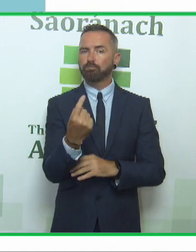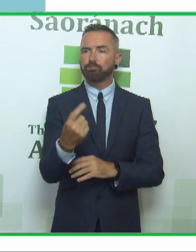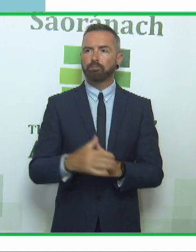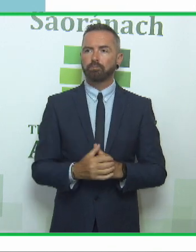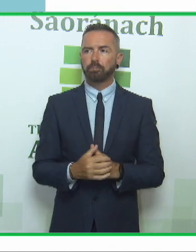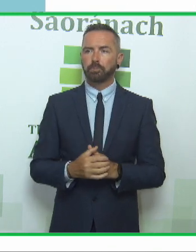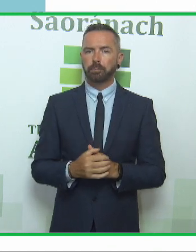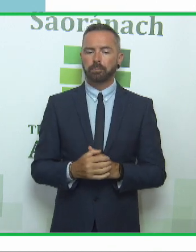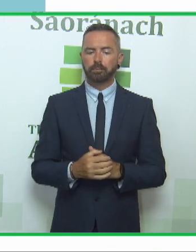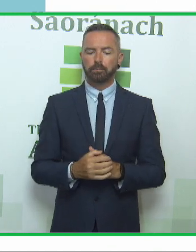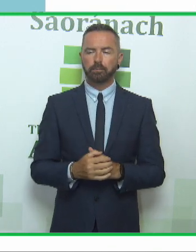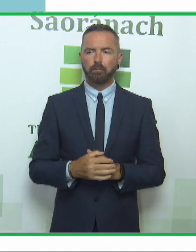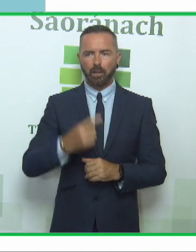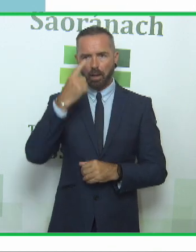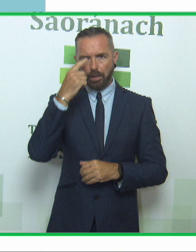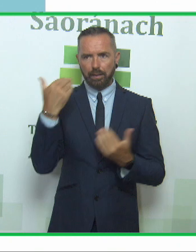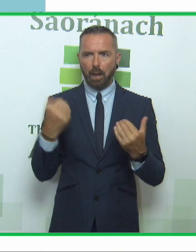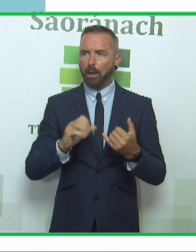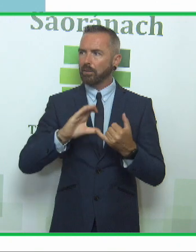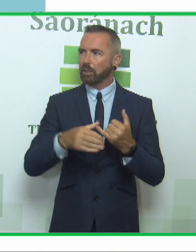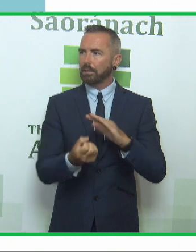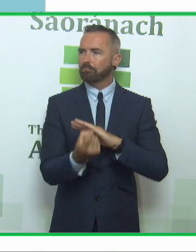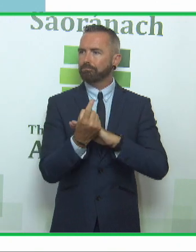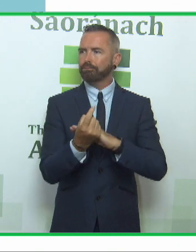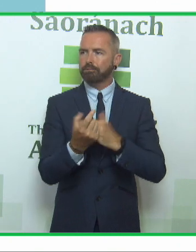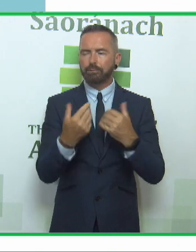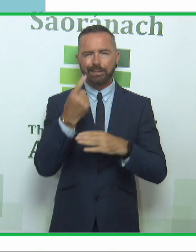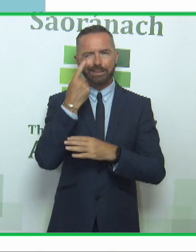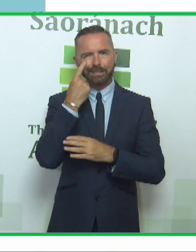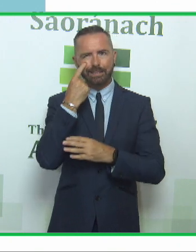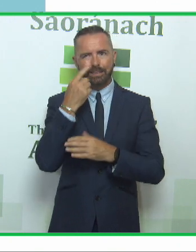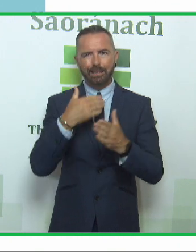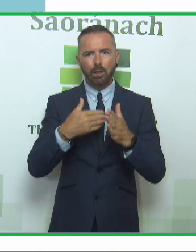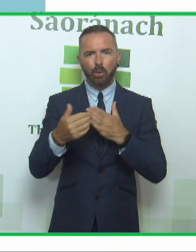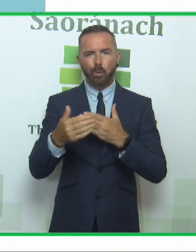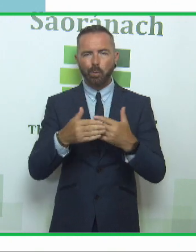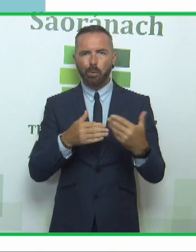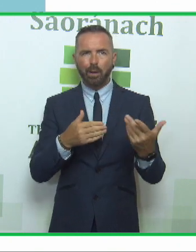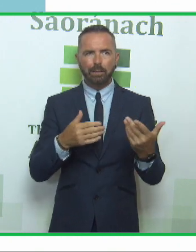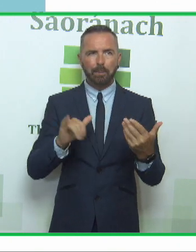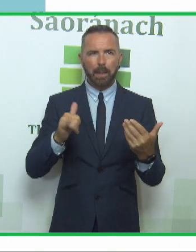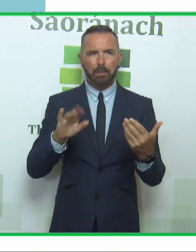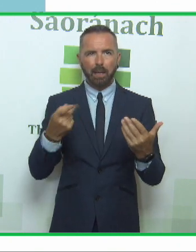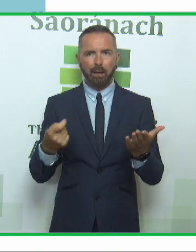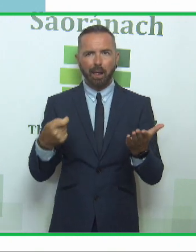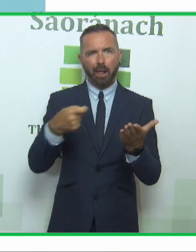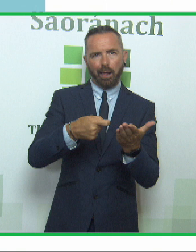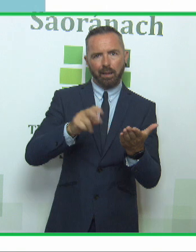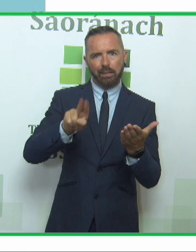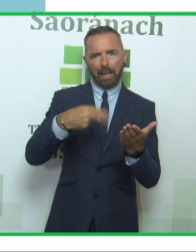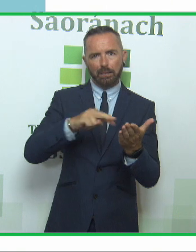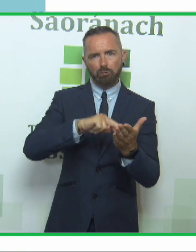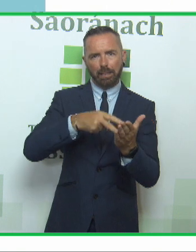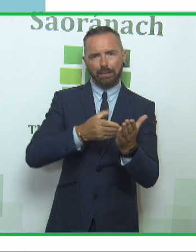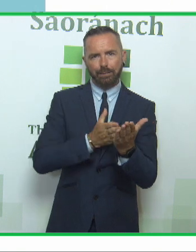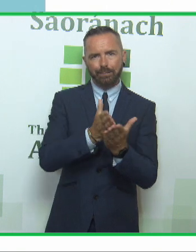And I think we have an opportunity now to see what could we put in the next strategy,